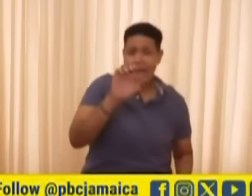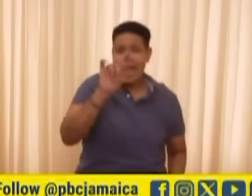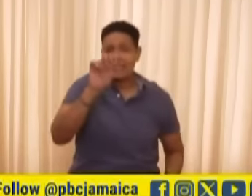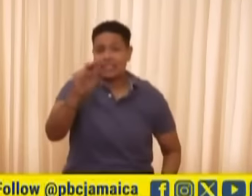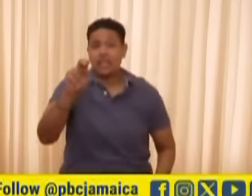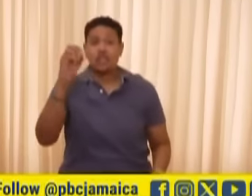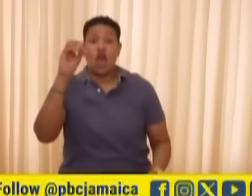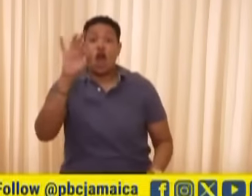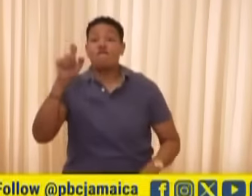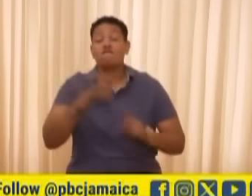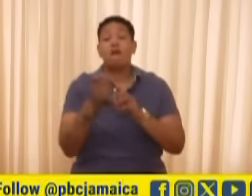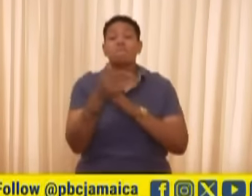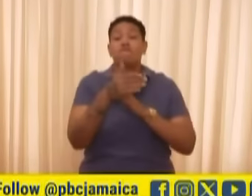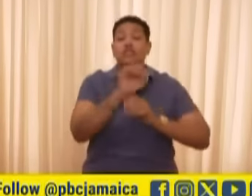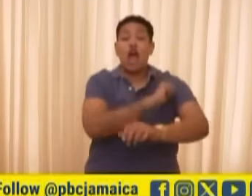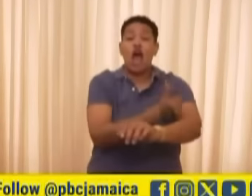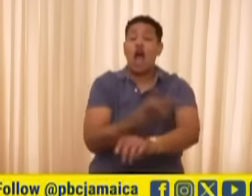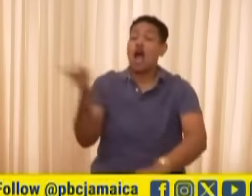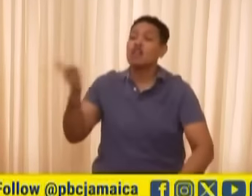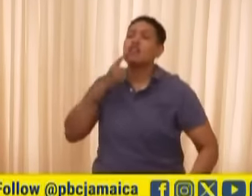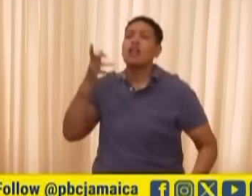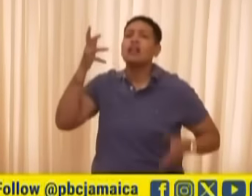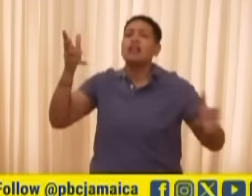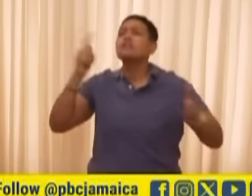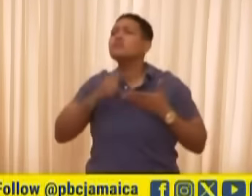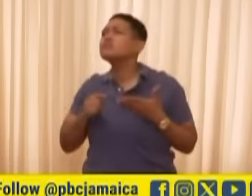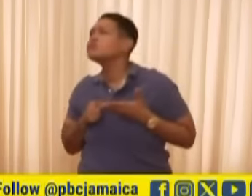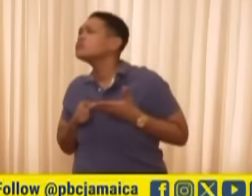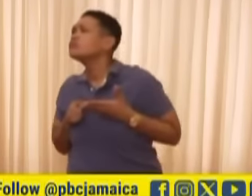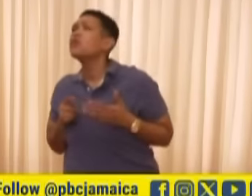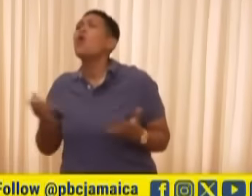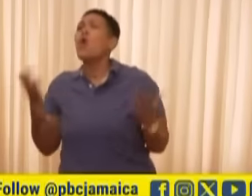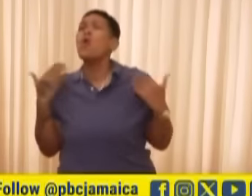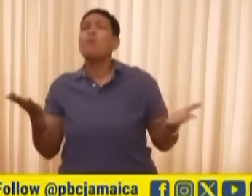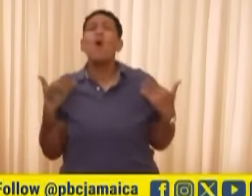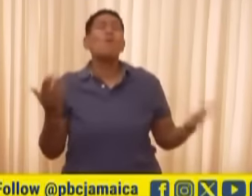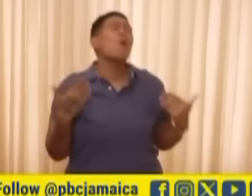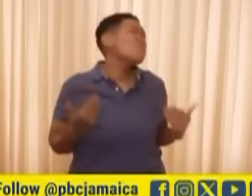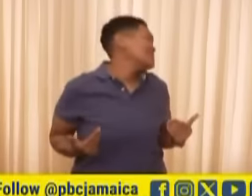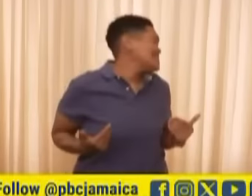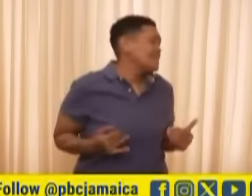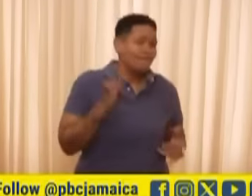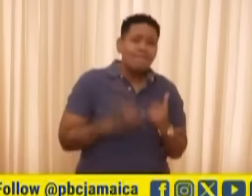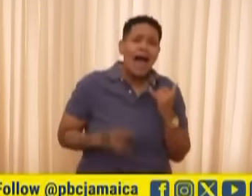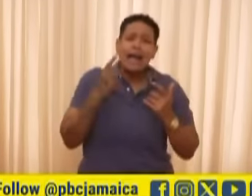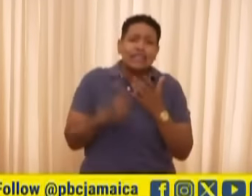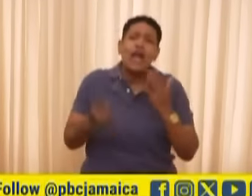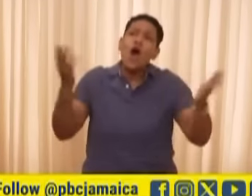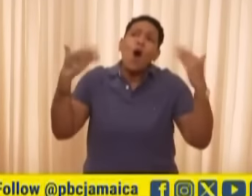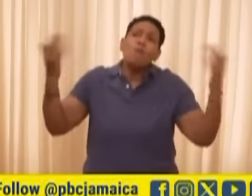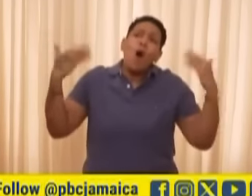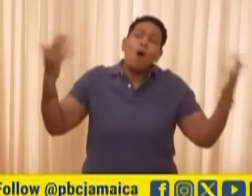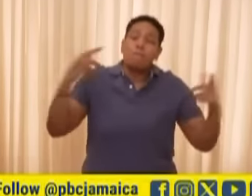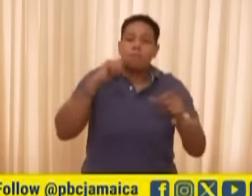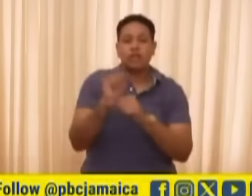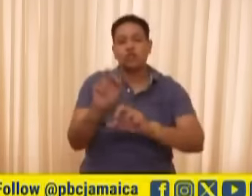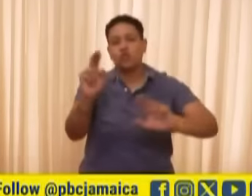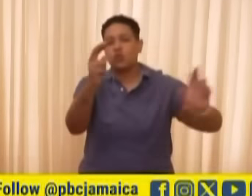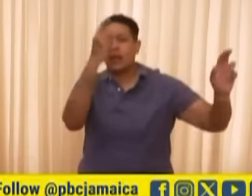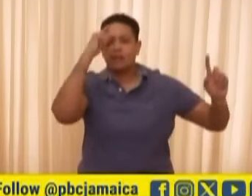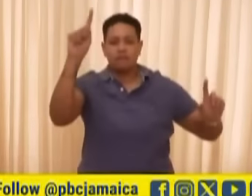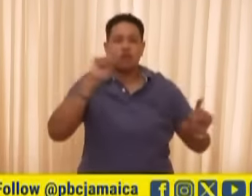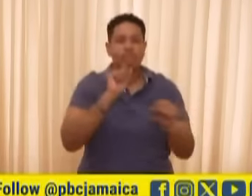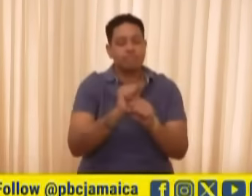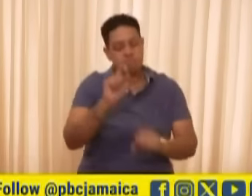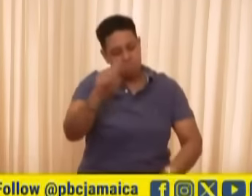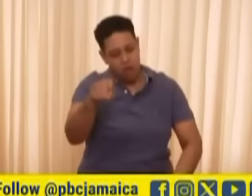from the Fisheries Authority are out checking, making final checks to help those fishers be ready for the